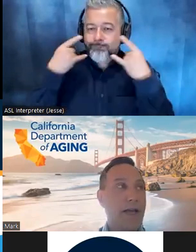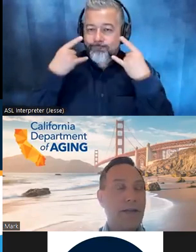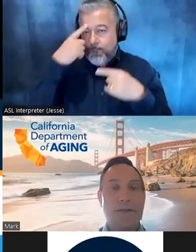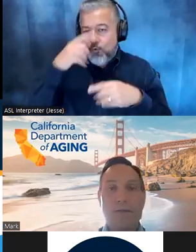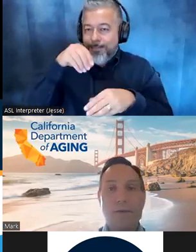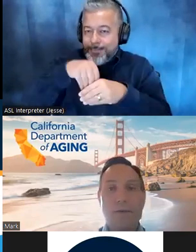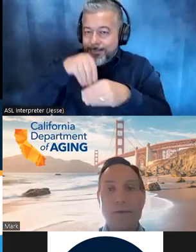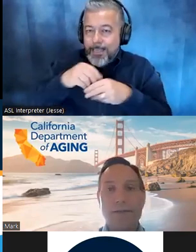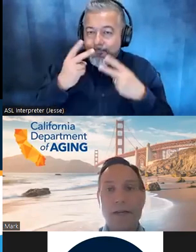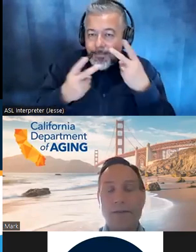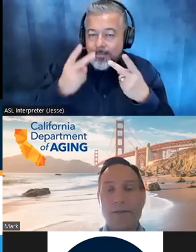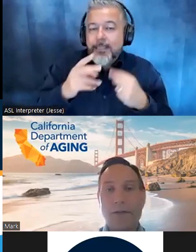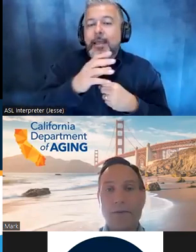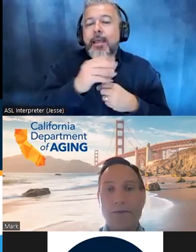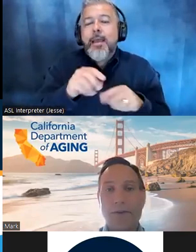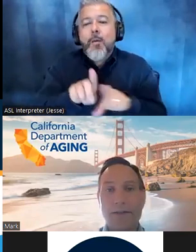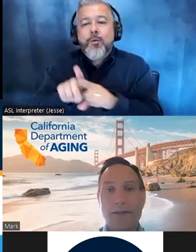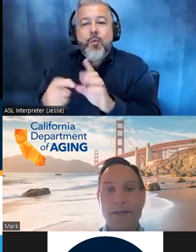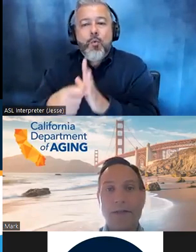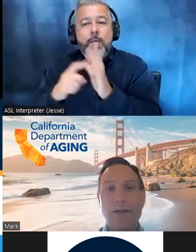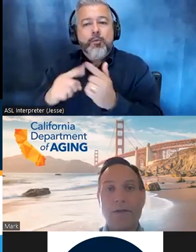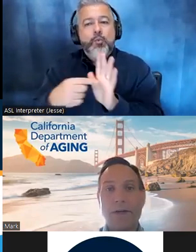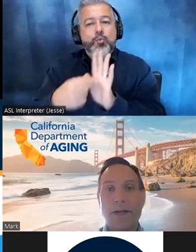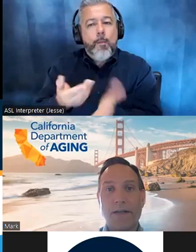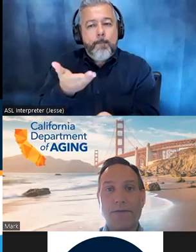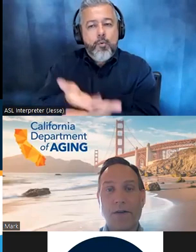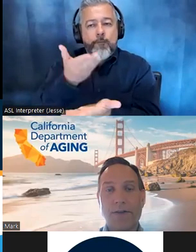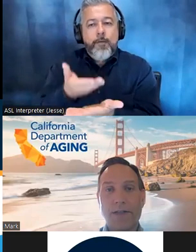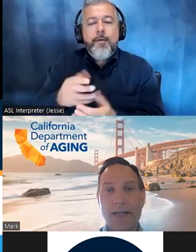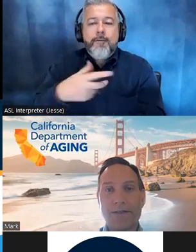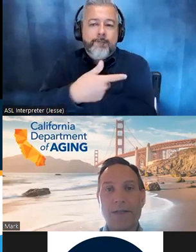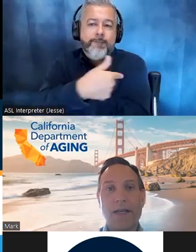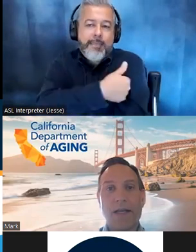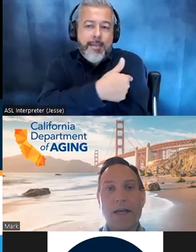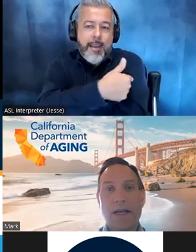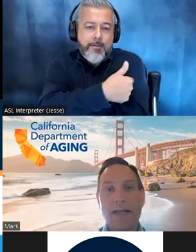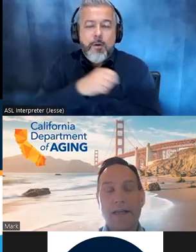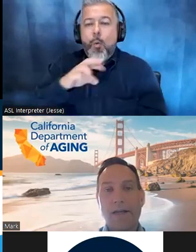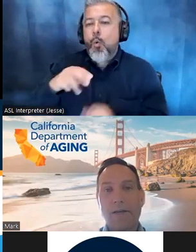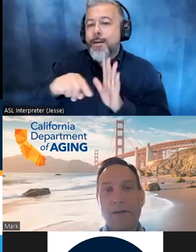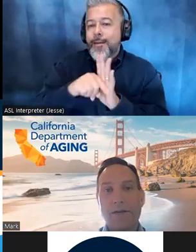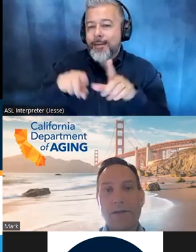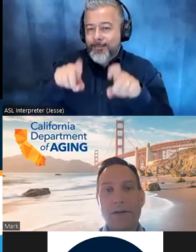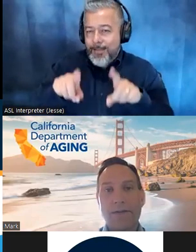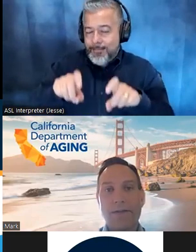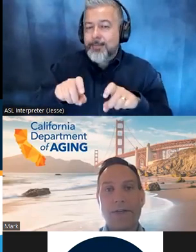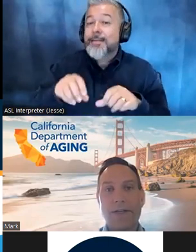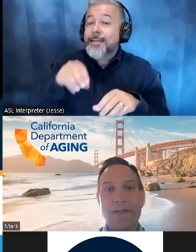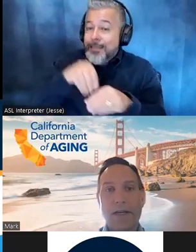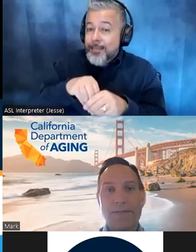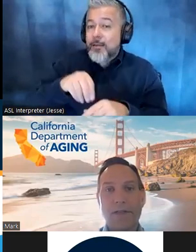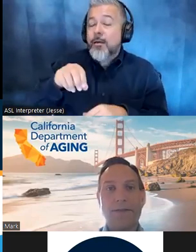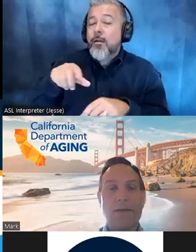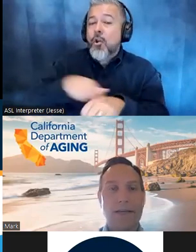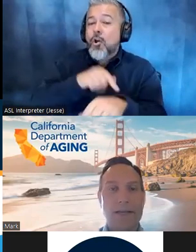well as requirements to either show proof of vaccination or a negative COVID test in long-term care facilities